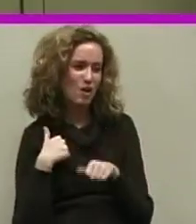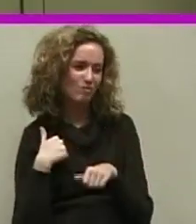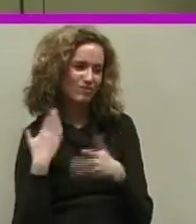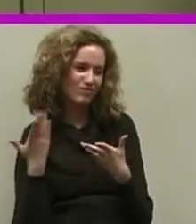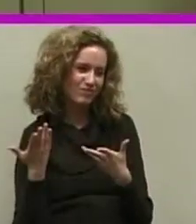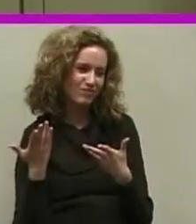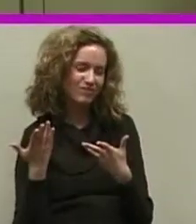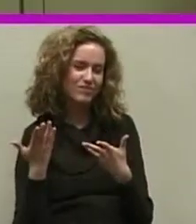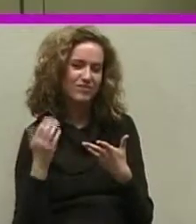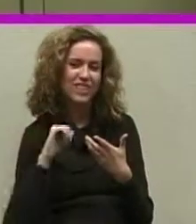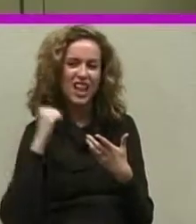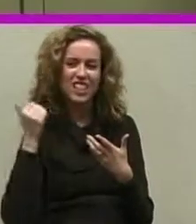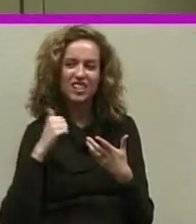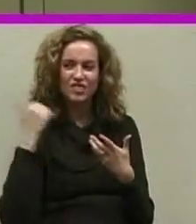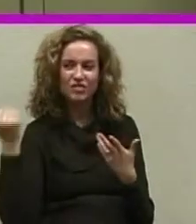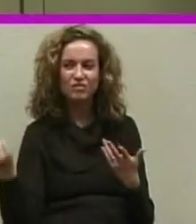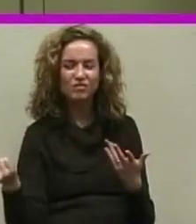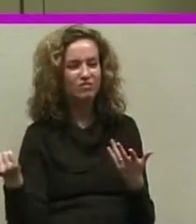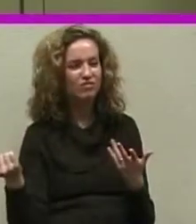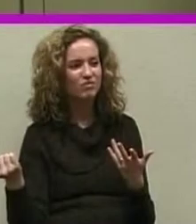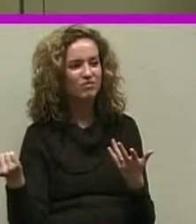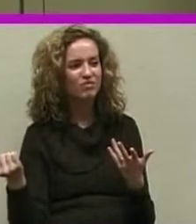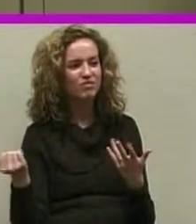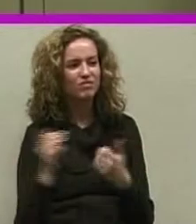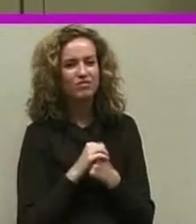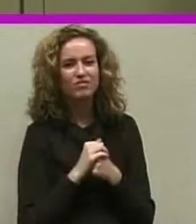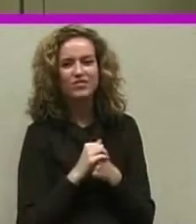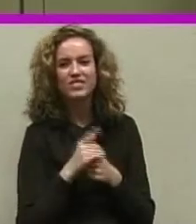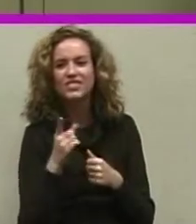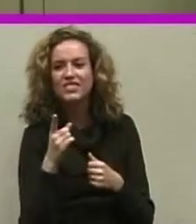All right, anything else going on here?